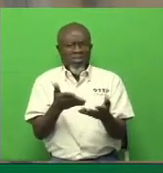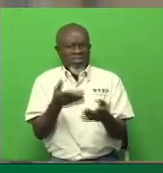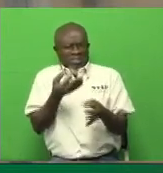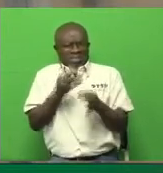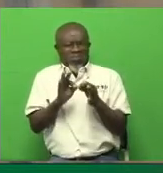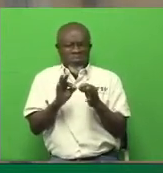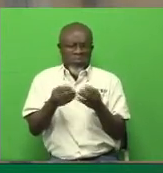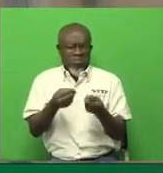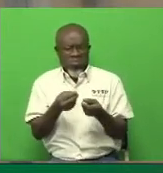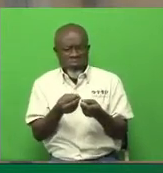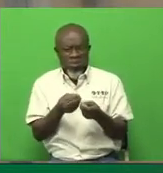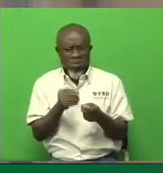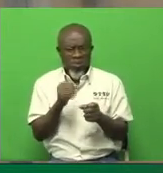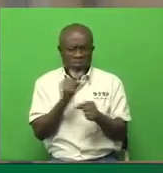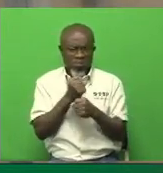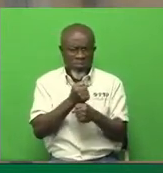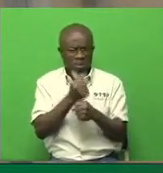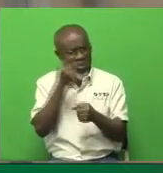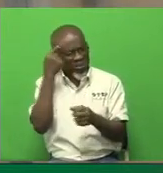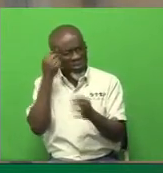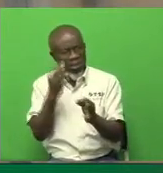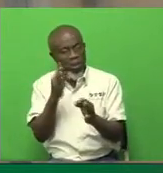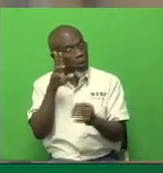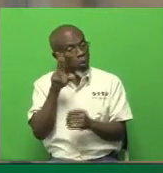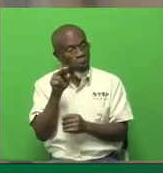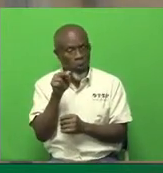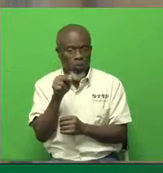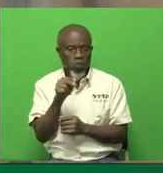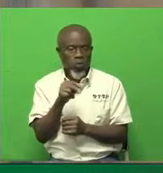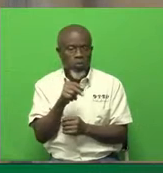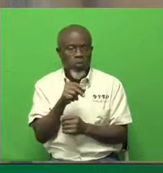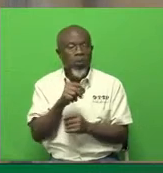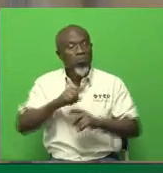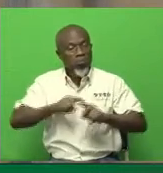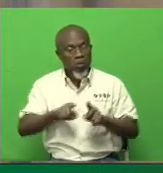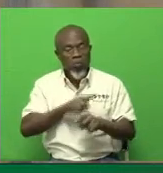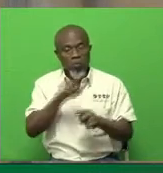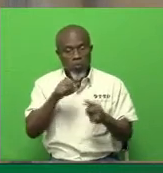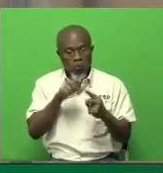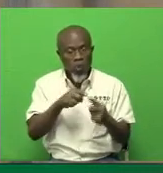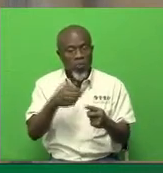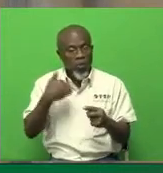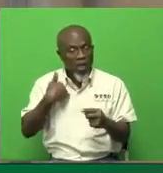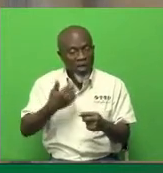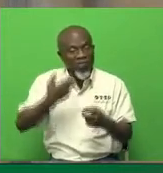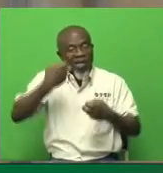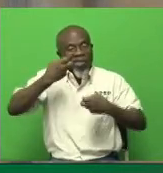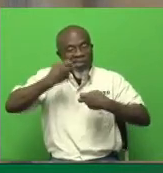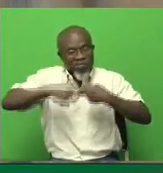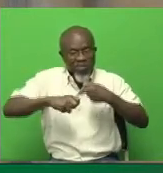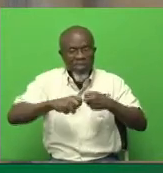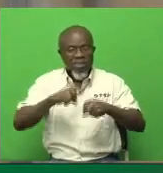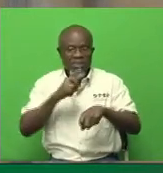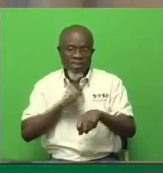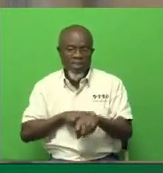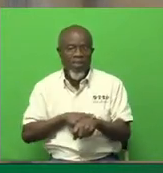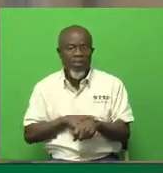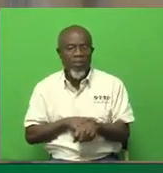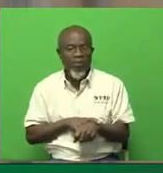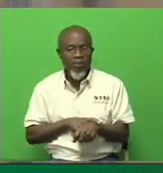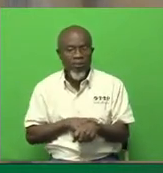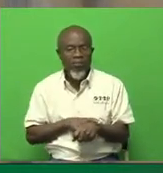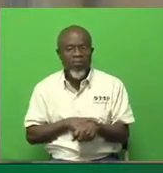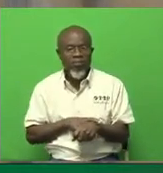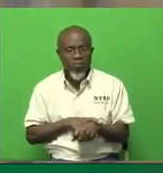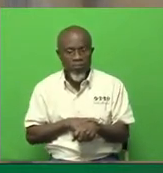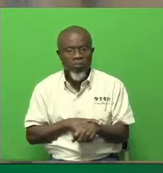wants to be in that position but when the rubber hits the road the people of Trinidad and Tobago elect